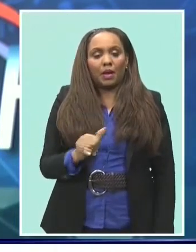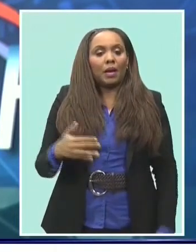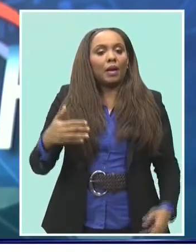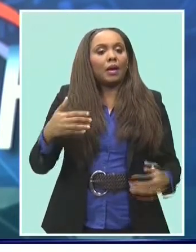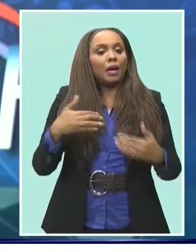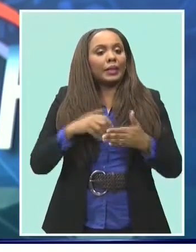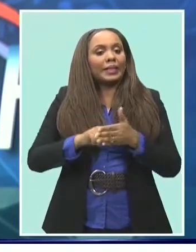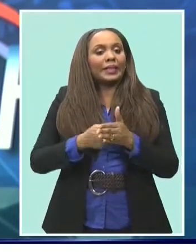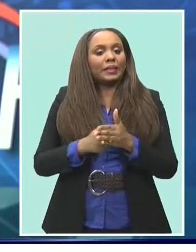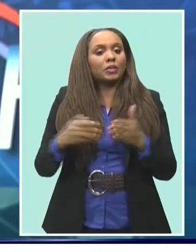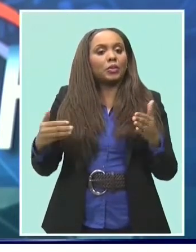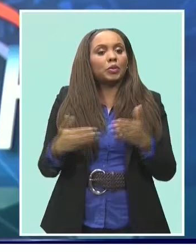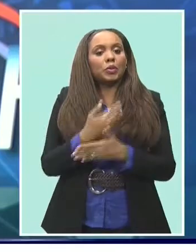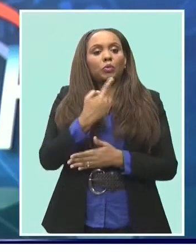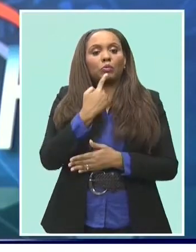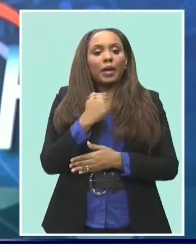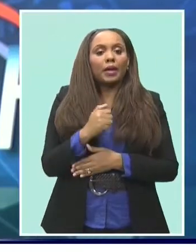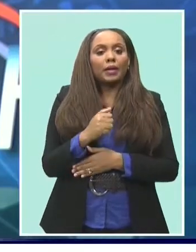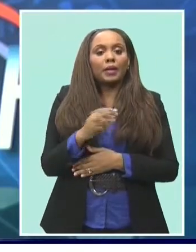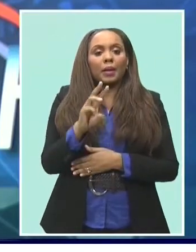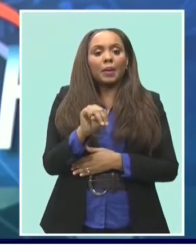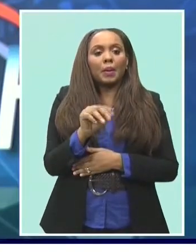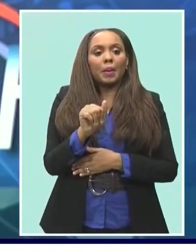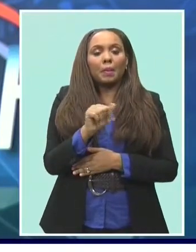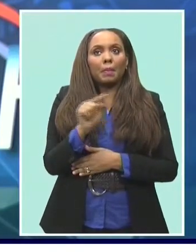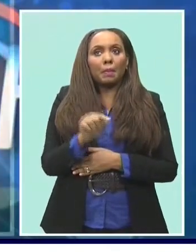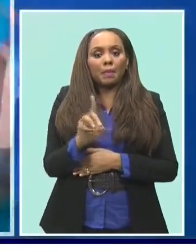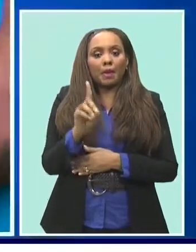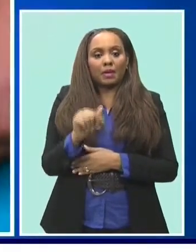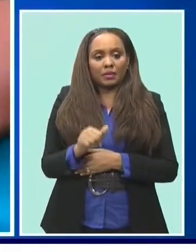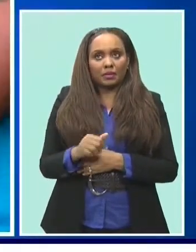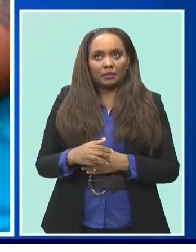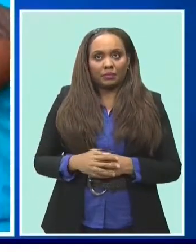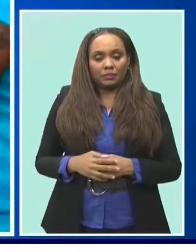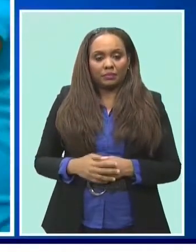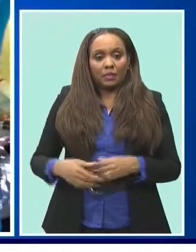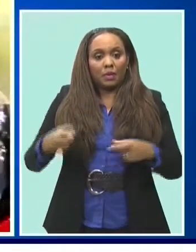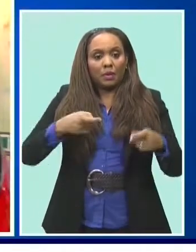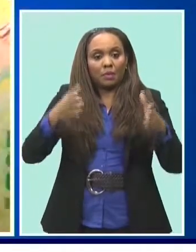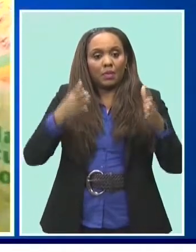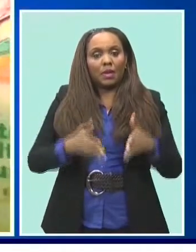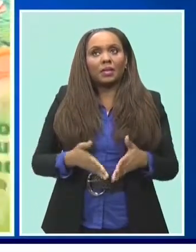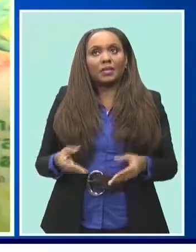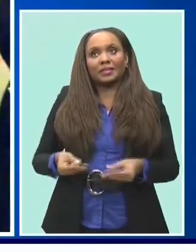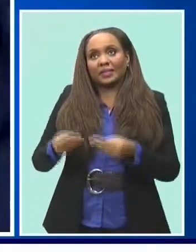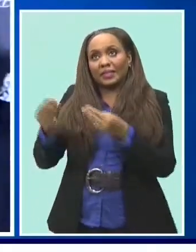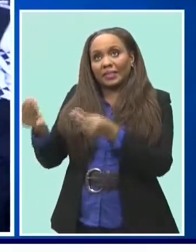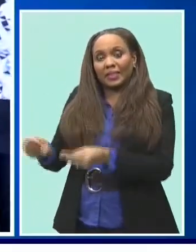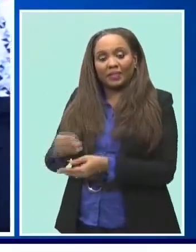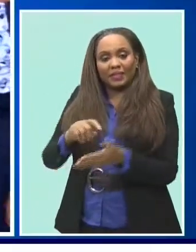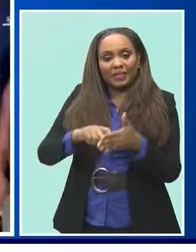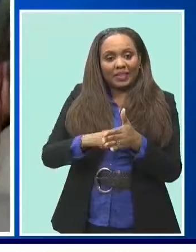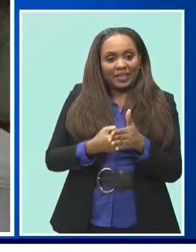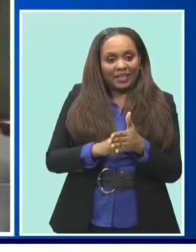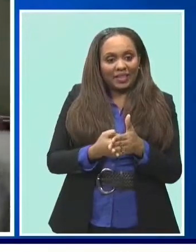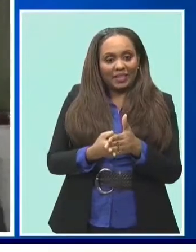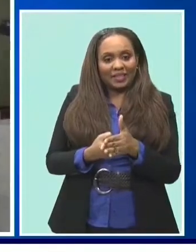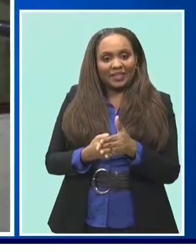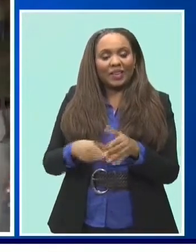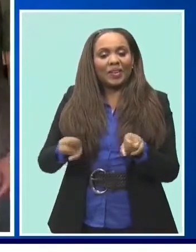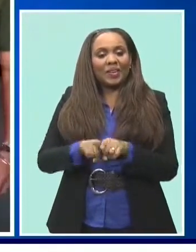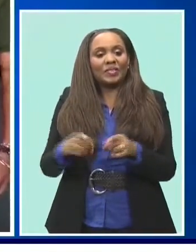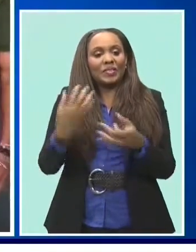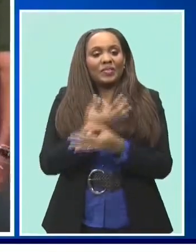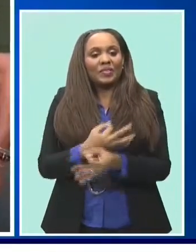red 2019 Mazda BT50. MQI's marketing manager Margaret Hoyt handed over the keys while the Soca King received